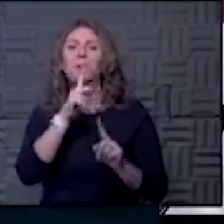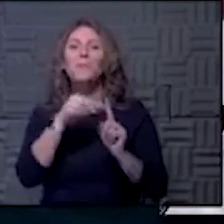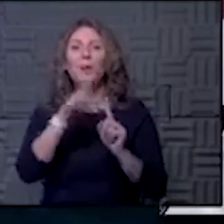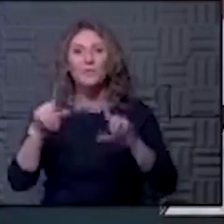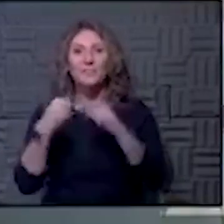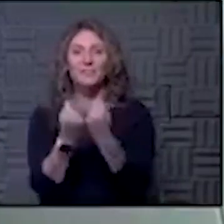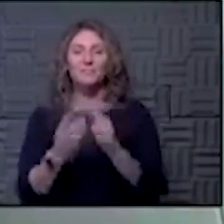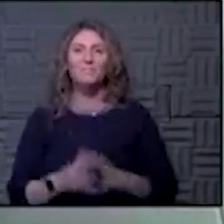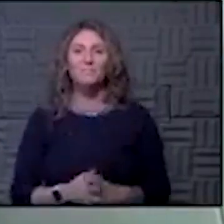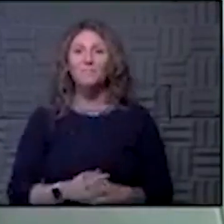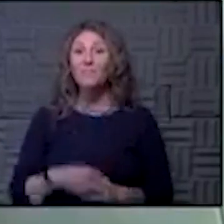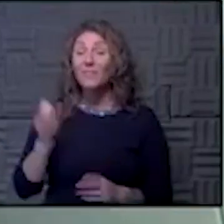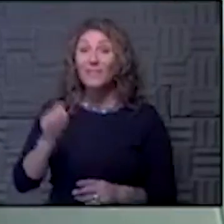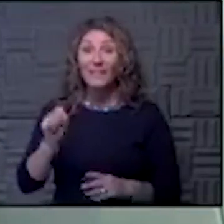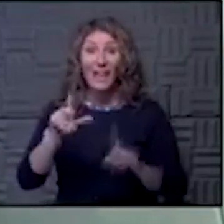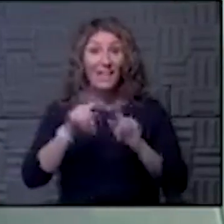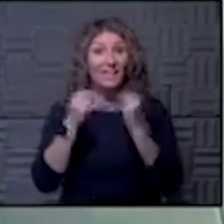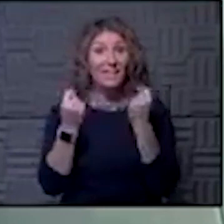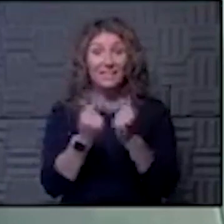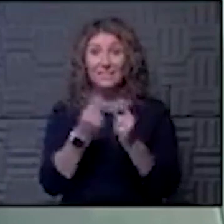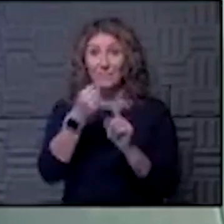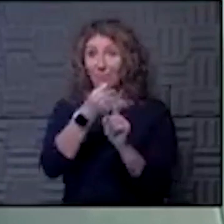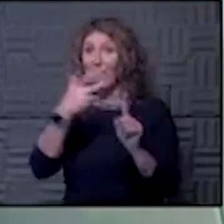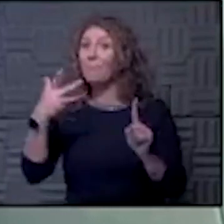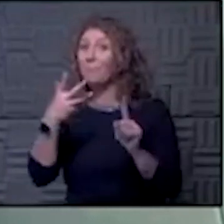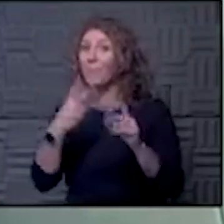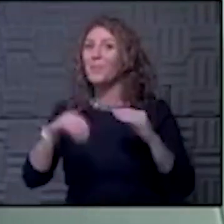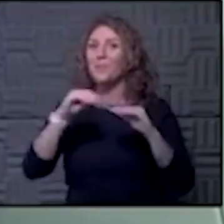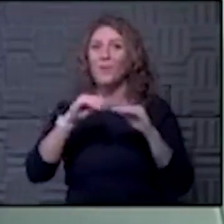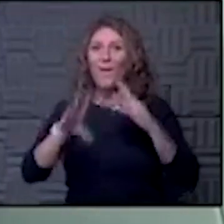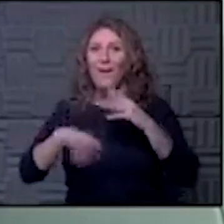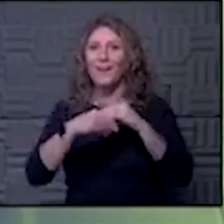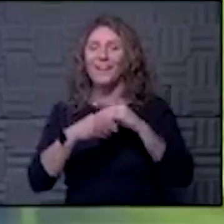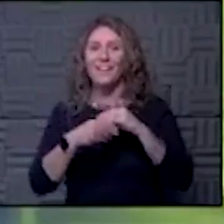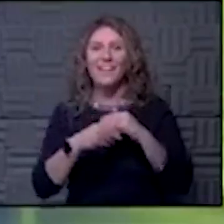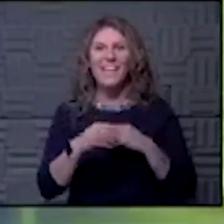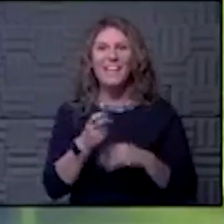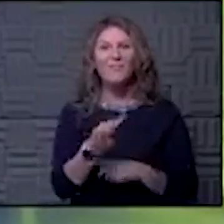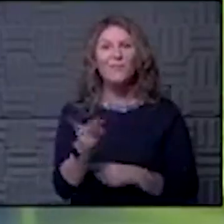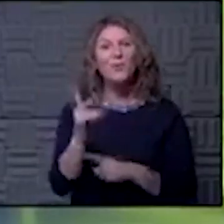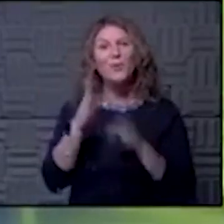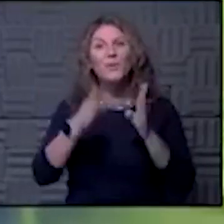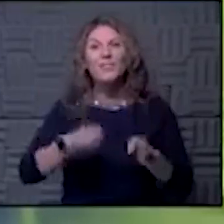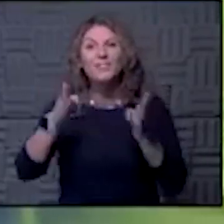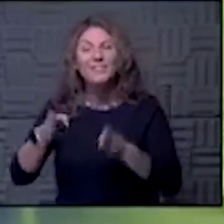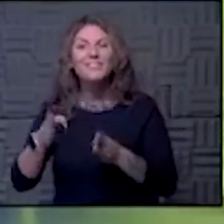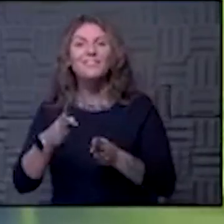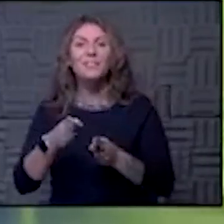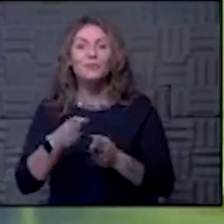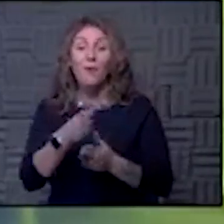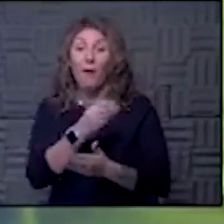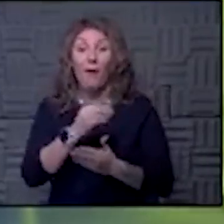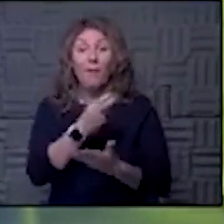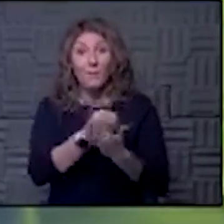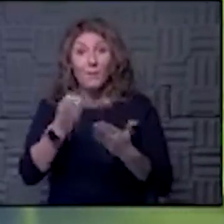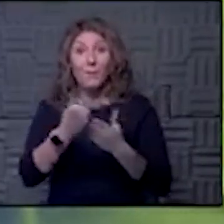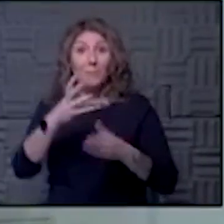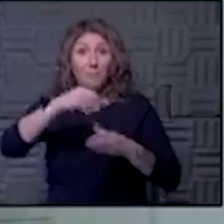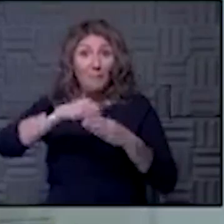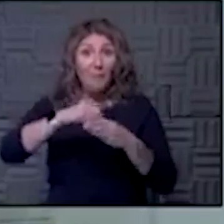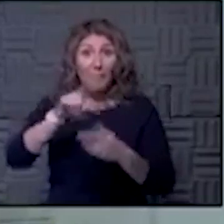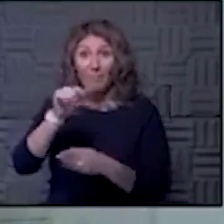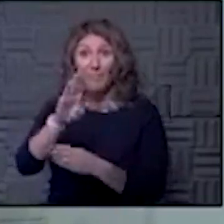team. Yeah, the team has grown a little bit. So we've added some individuals, some new faces in the lab, which is really